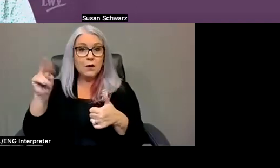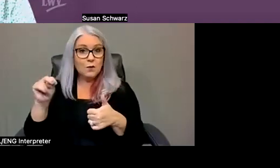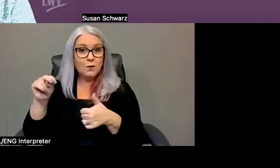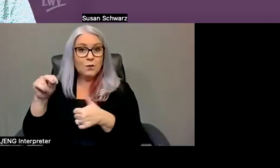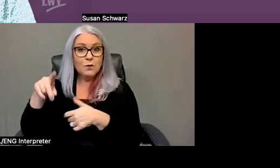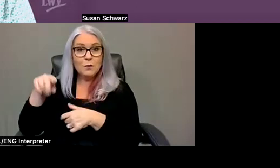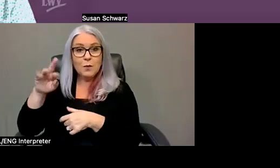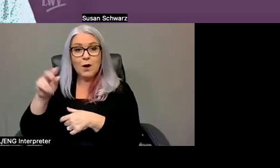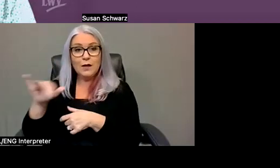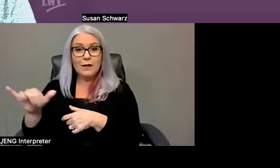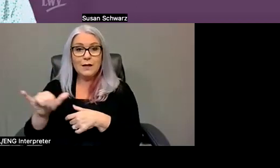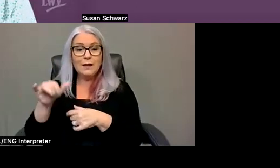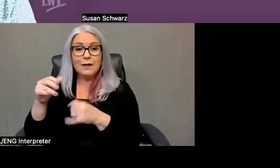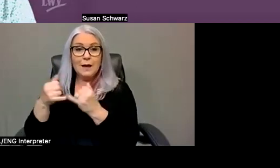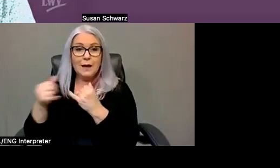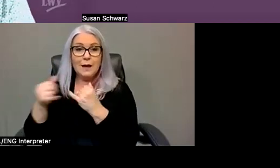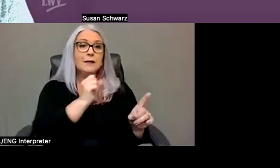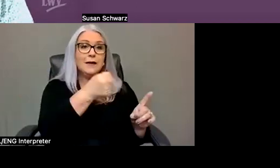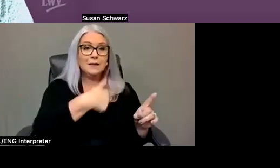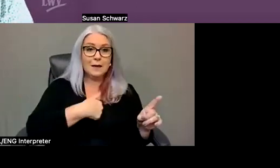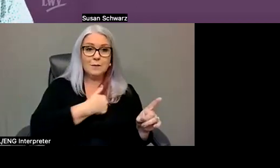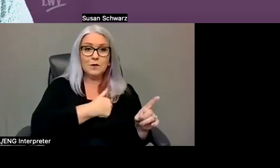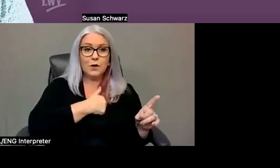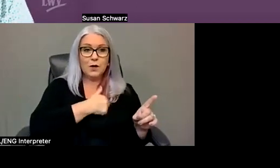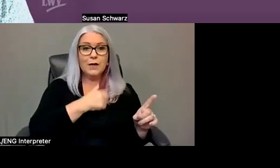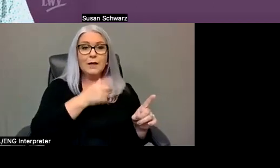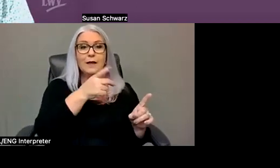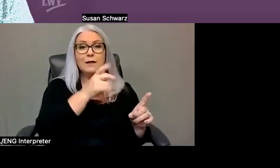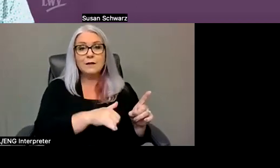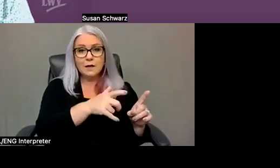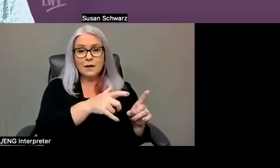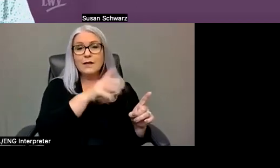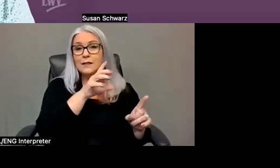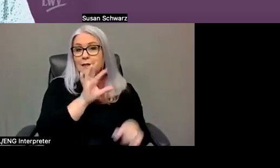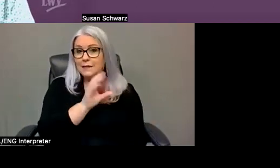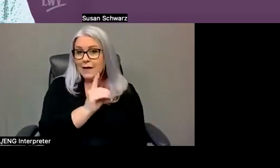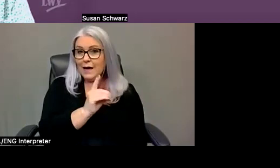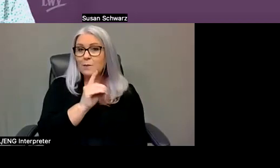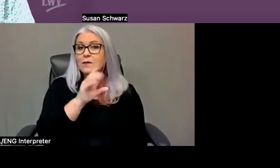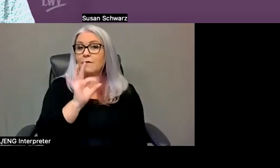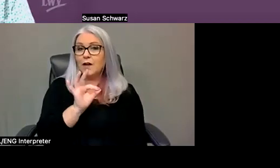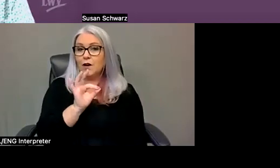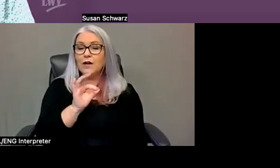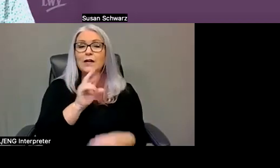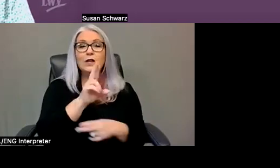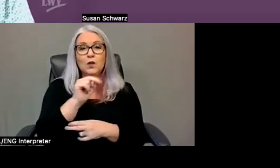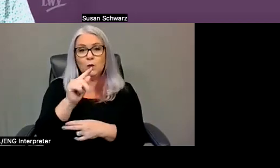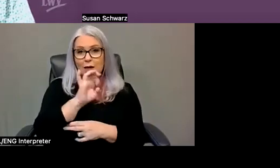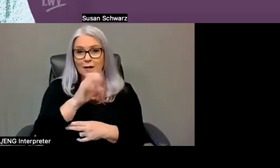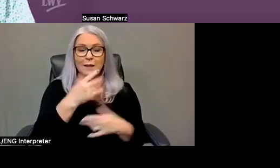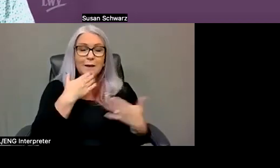Manley? Yes, my party is called Dobbs Ferry United. It is called Dobbs Ferry United. Thank you for correcting